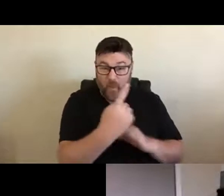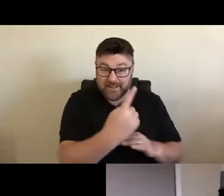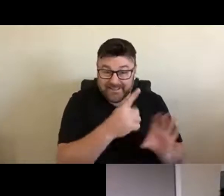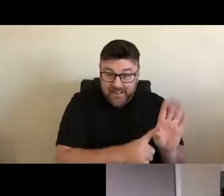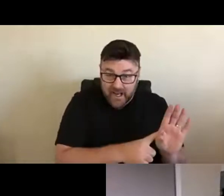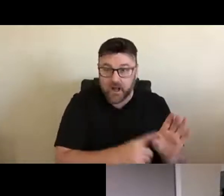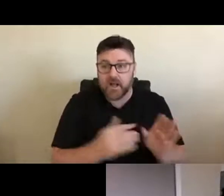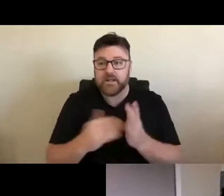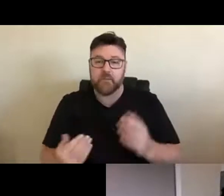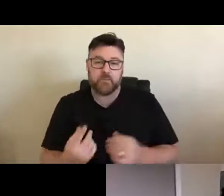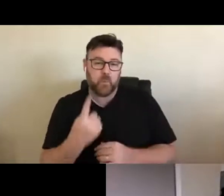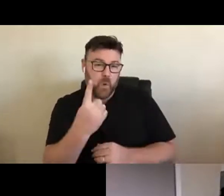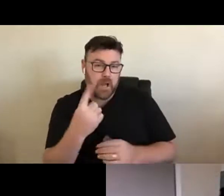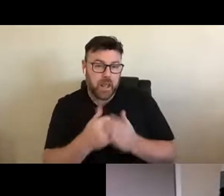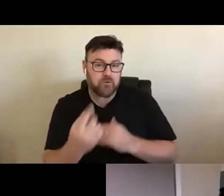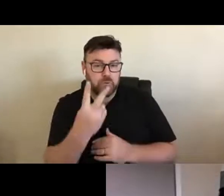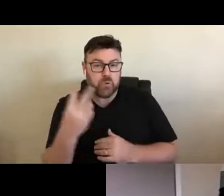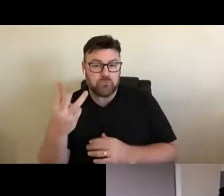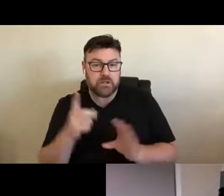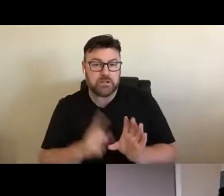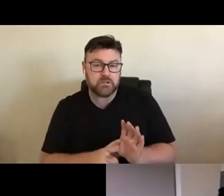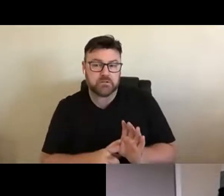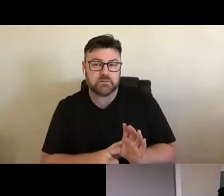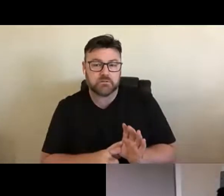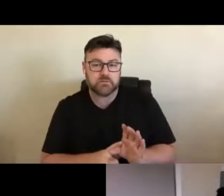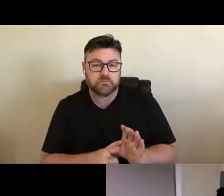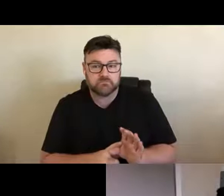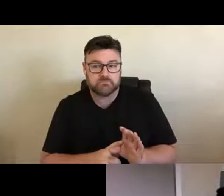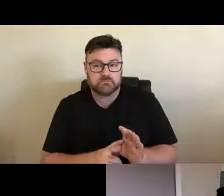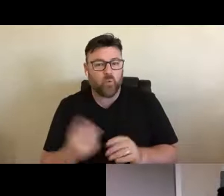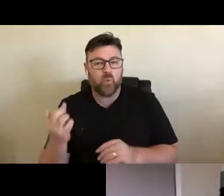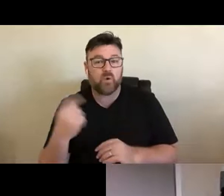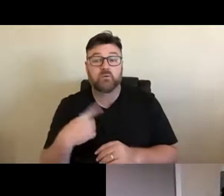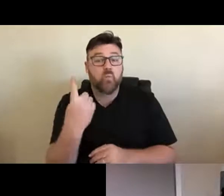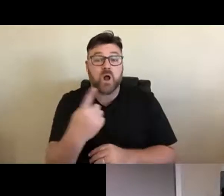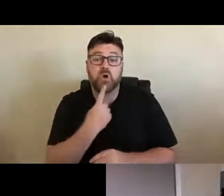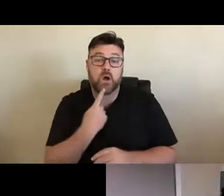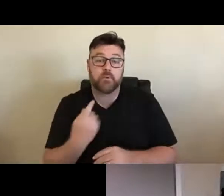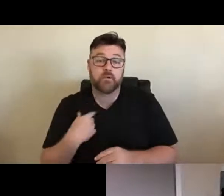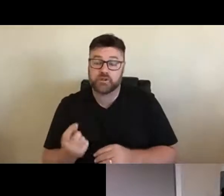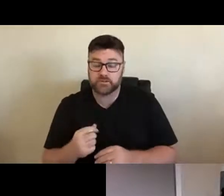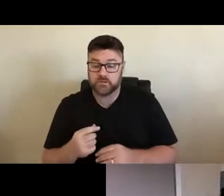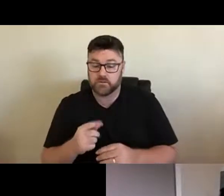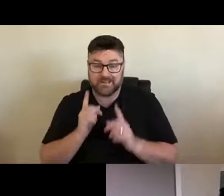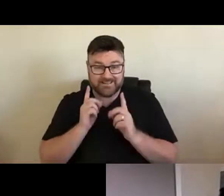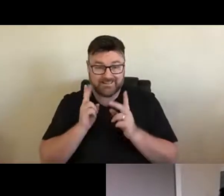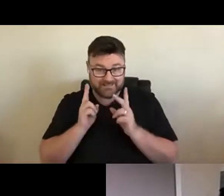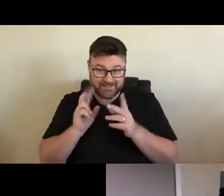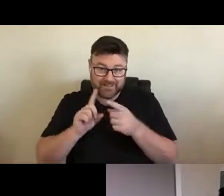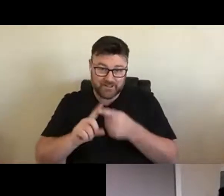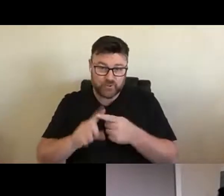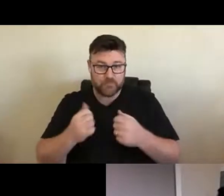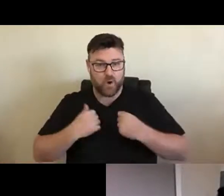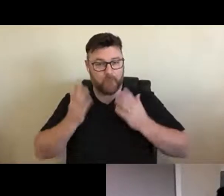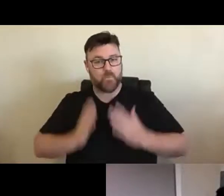Maybe even now I'm only really making one work, which is now just this ongoing understanding or unpacking of my relationship, my body's relationship